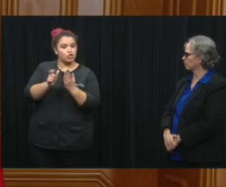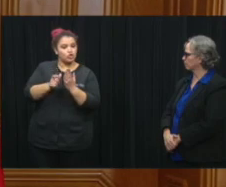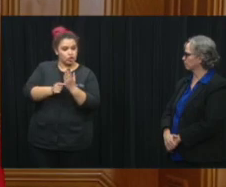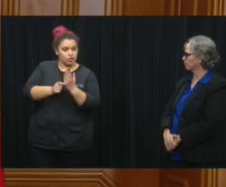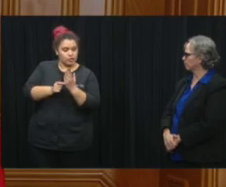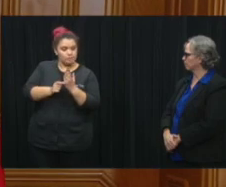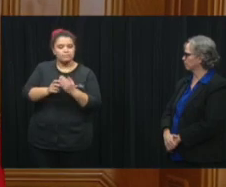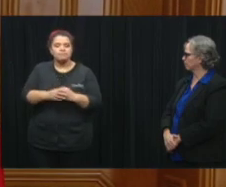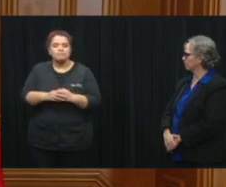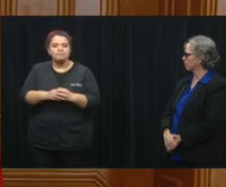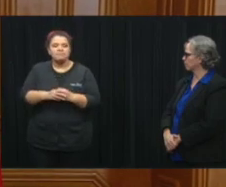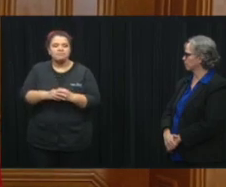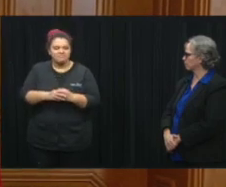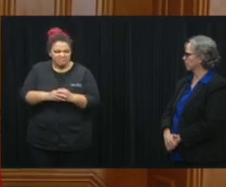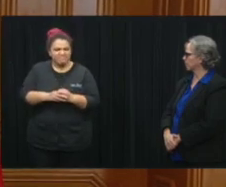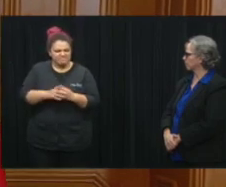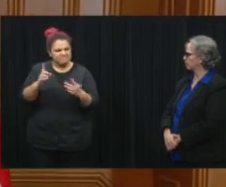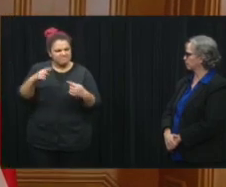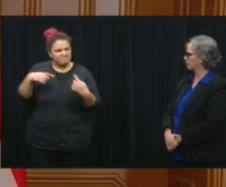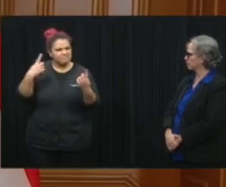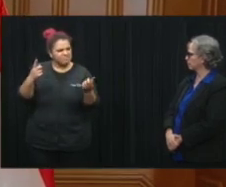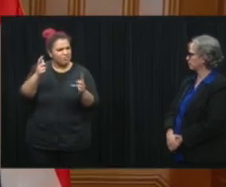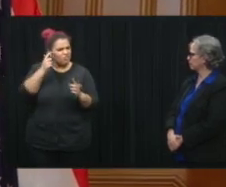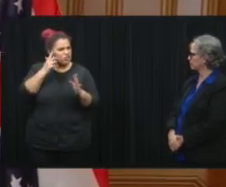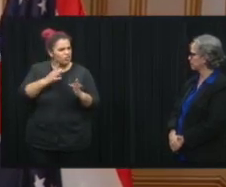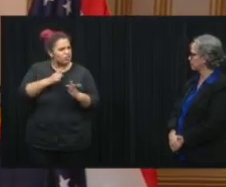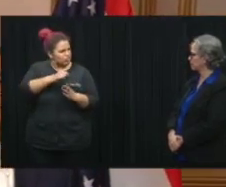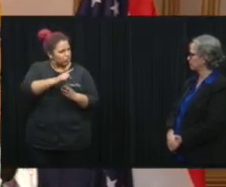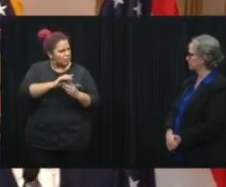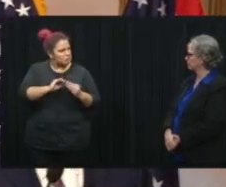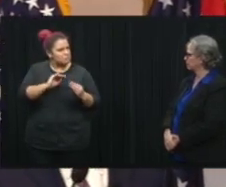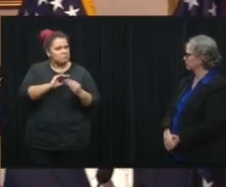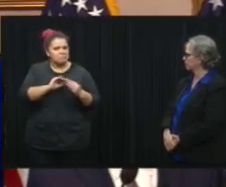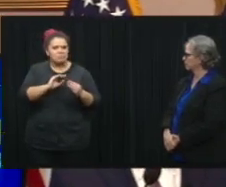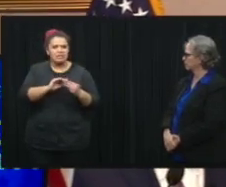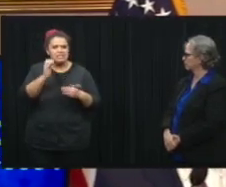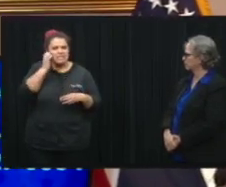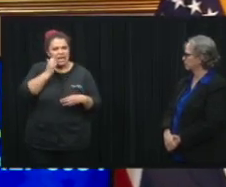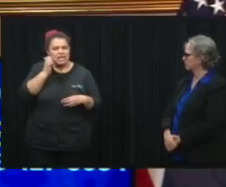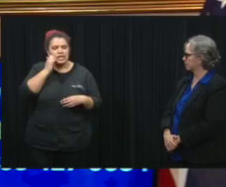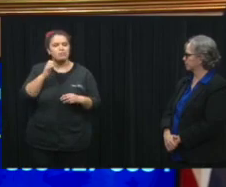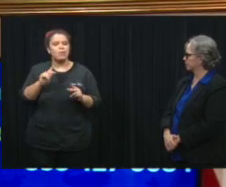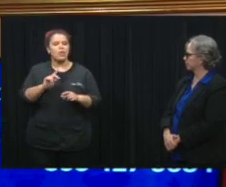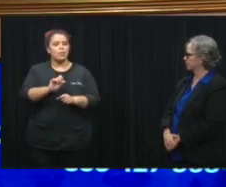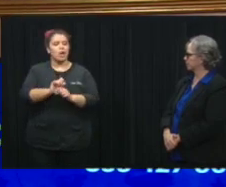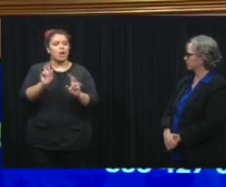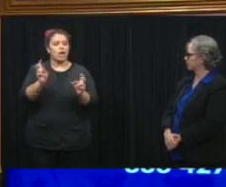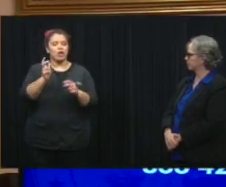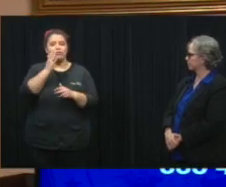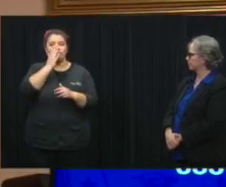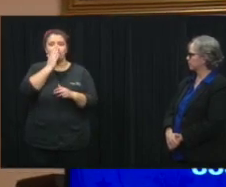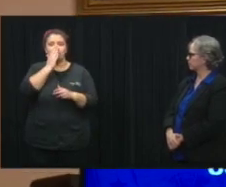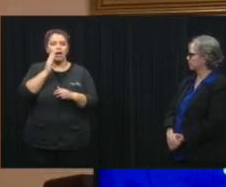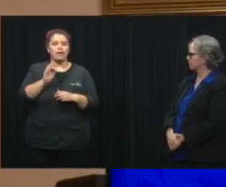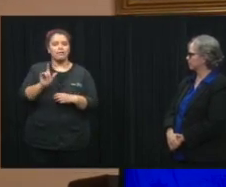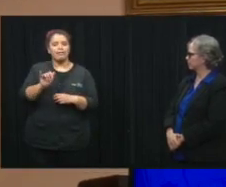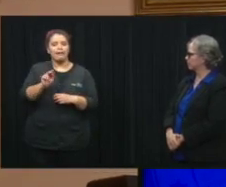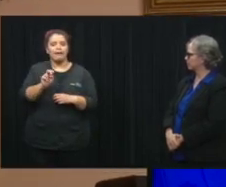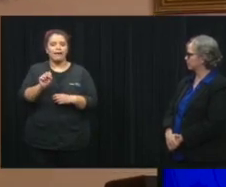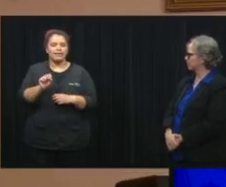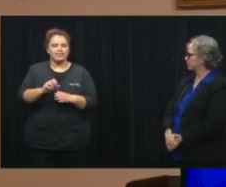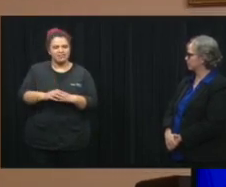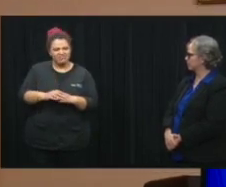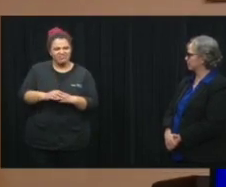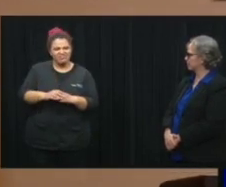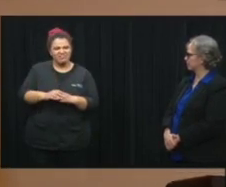talked in these briefings about how you're hearing daily from the front lines, things that are going on. I was wondering if you could share some